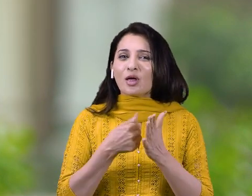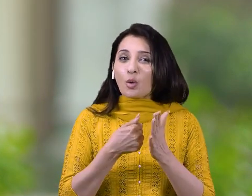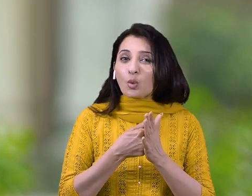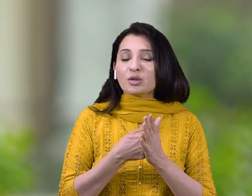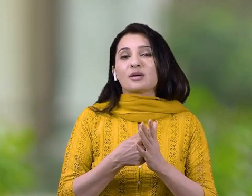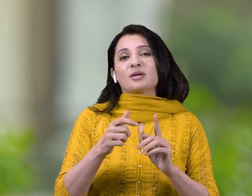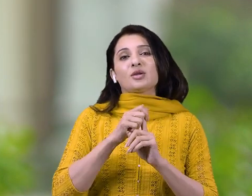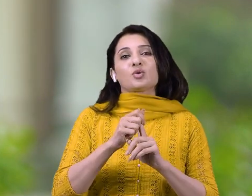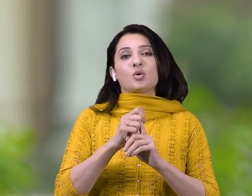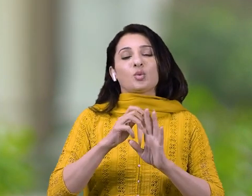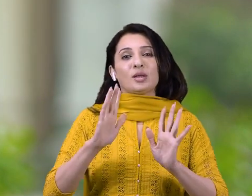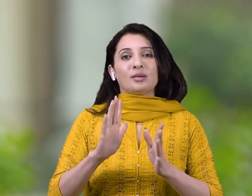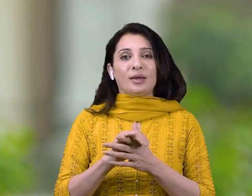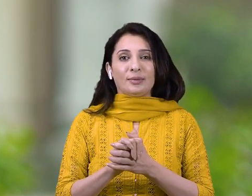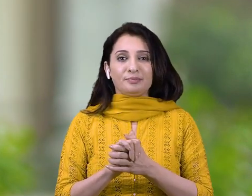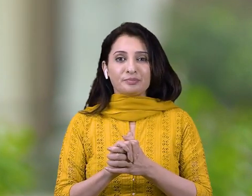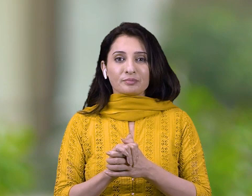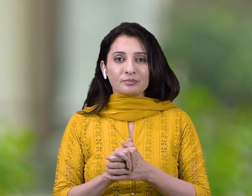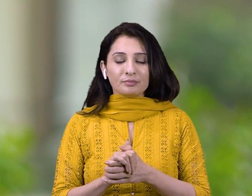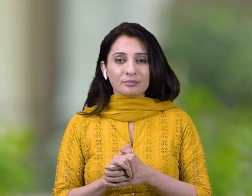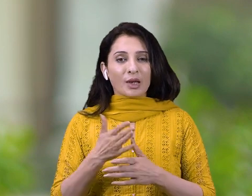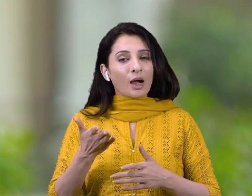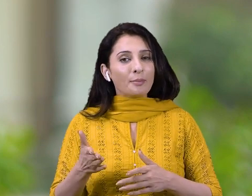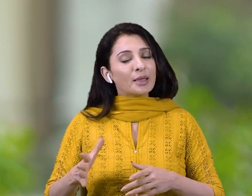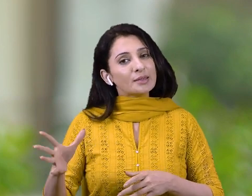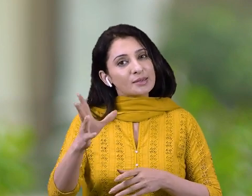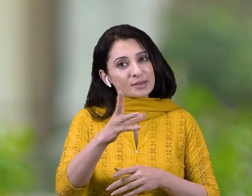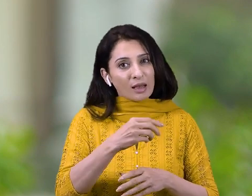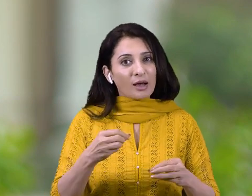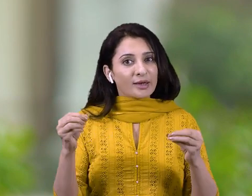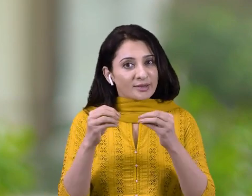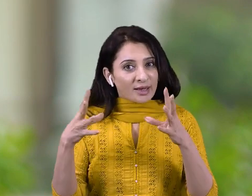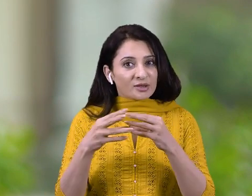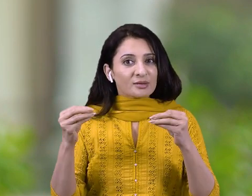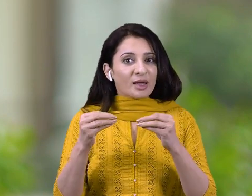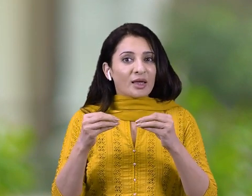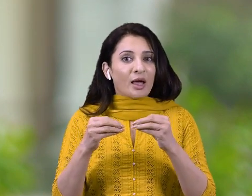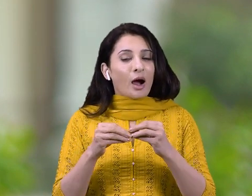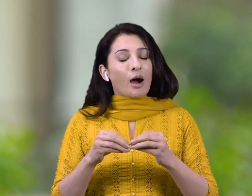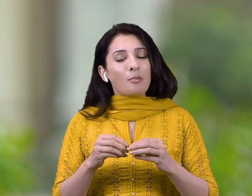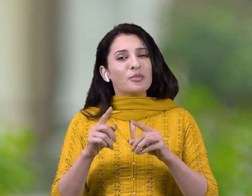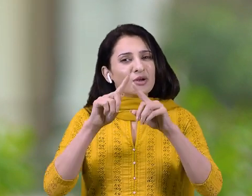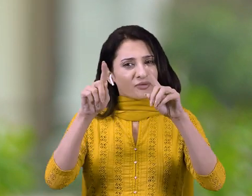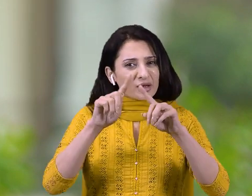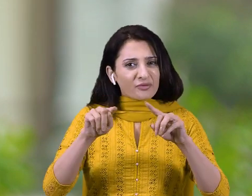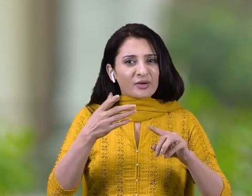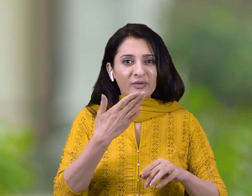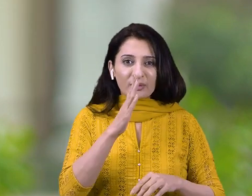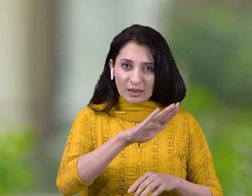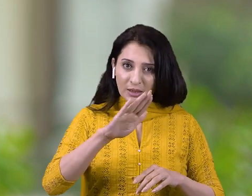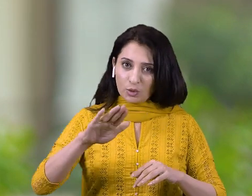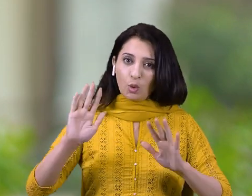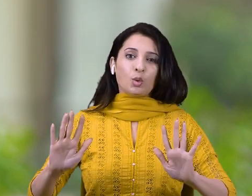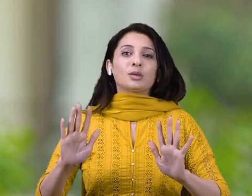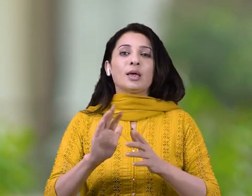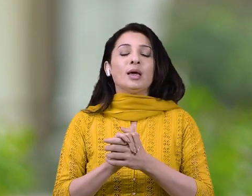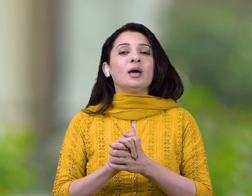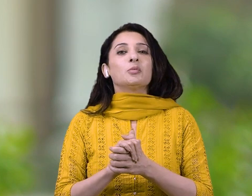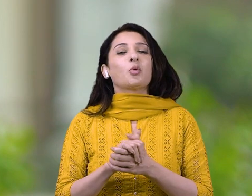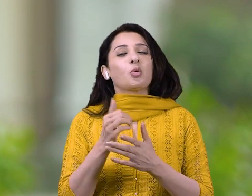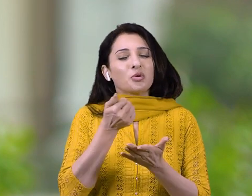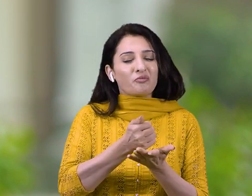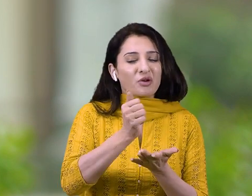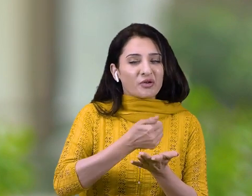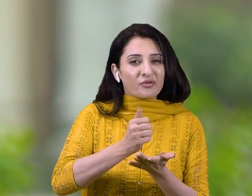it. Because you need to develop yourself simultaneously. Now, within these sessions, we have kids from all sort of backgrounds within our school, which